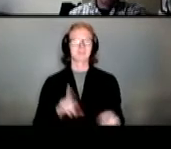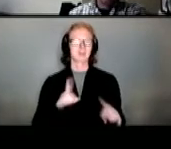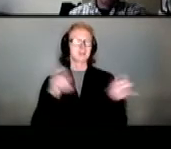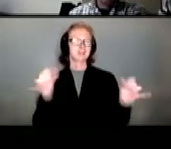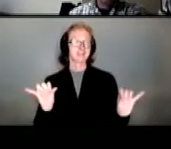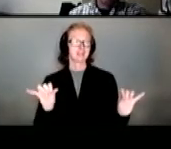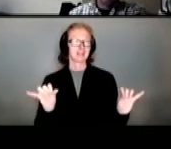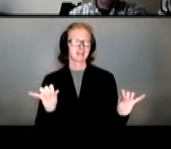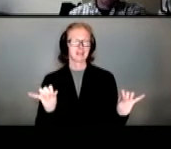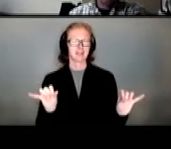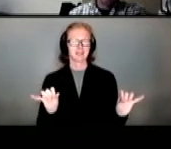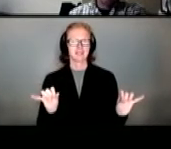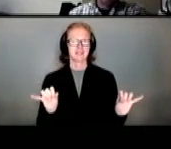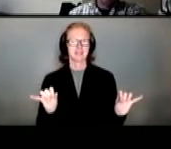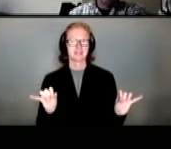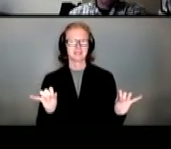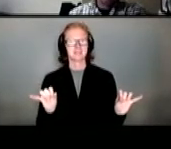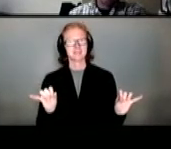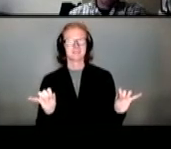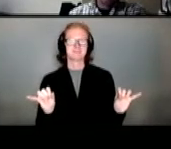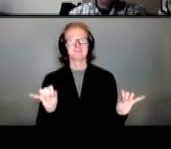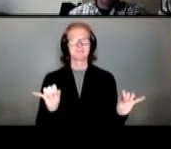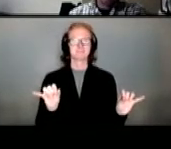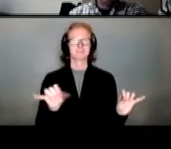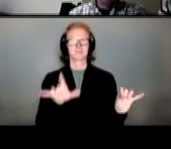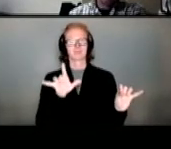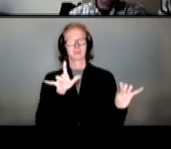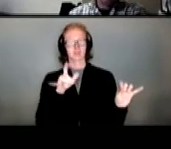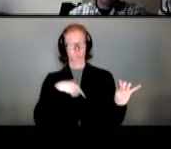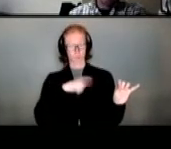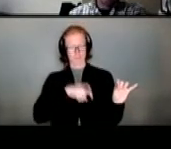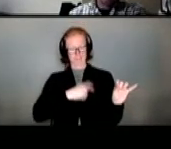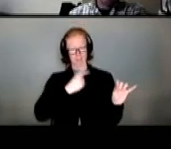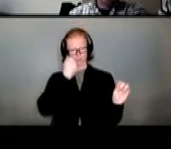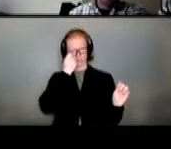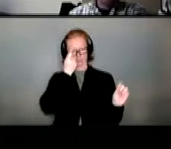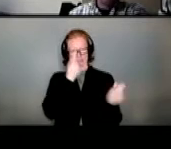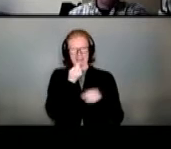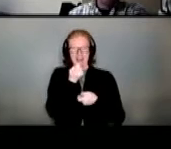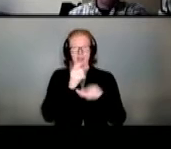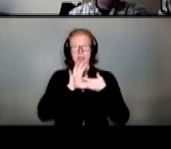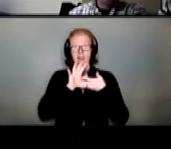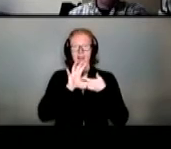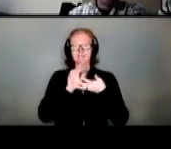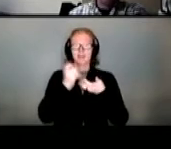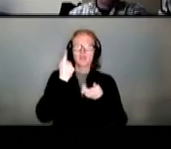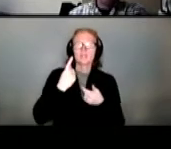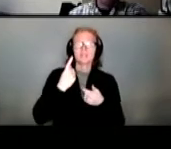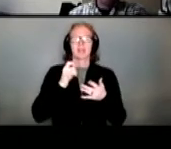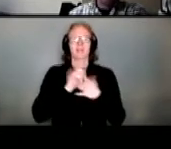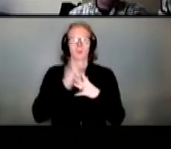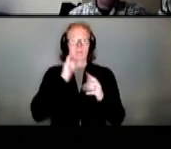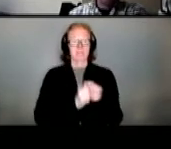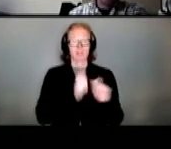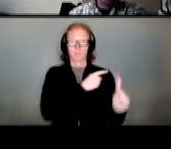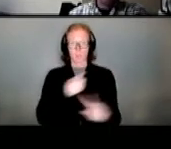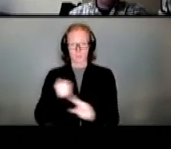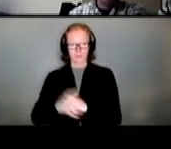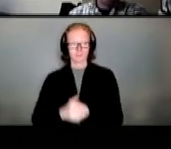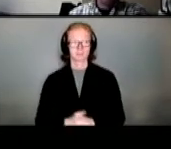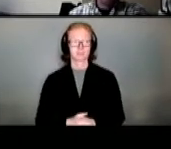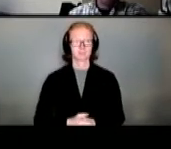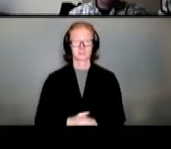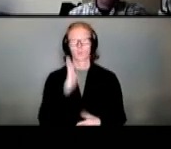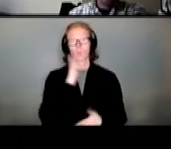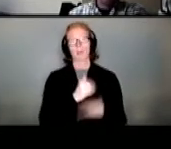us having a sense of what the items are, what the actual points mm-hmm. are that they want to bring forward,